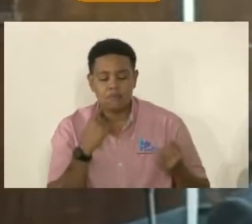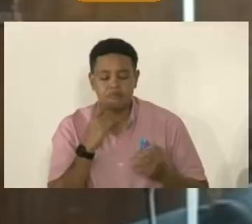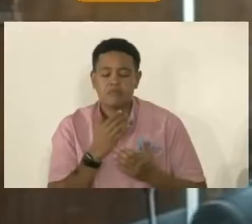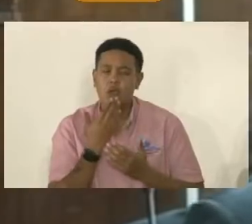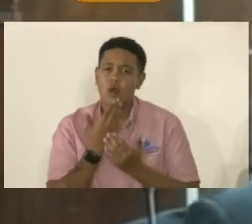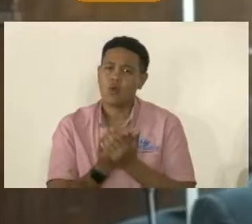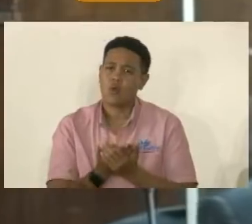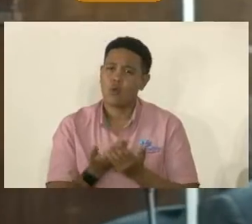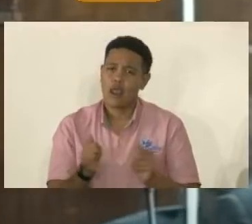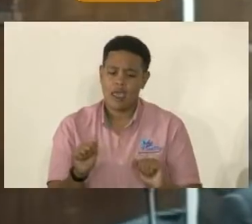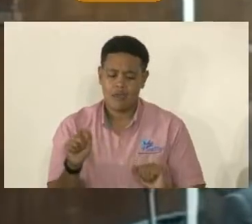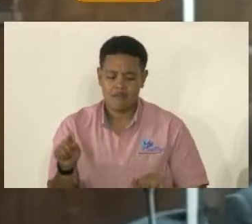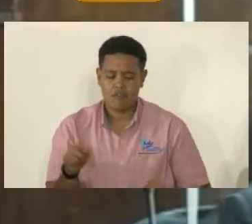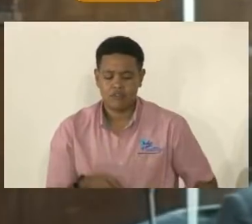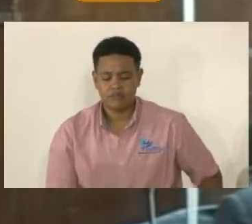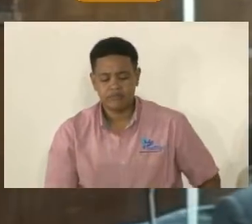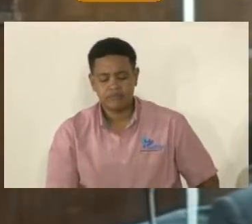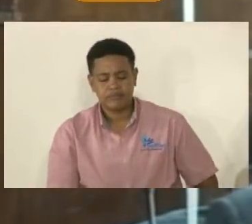commendable effort.